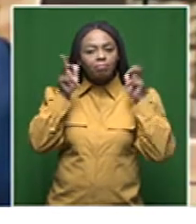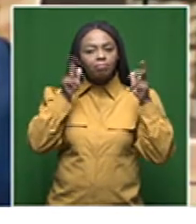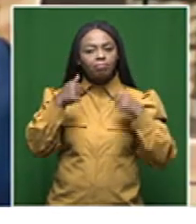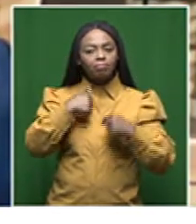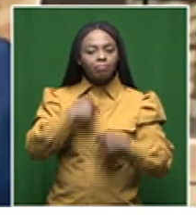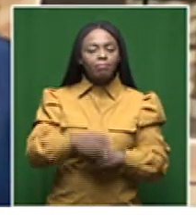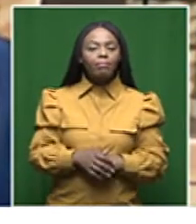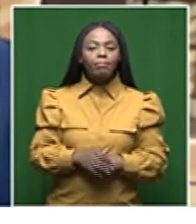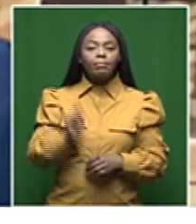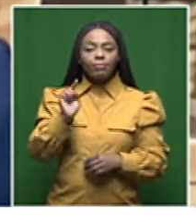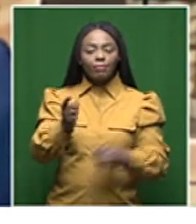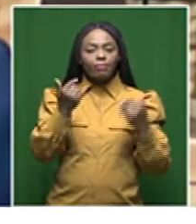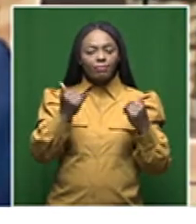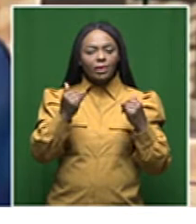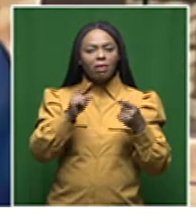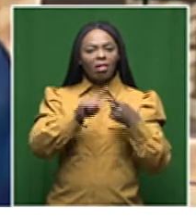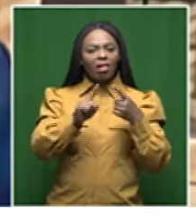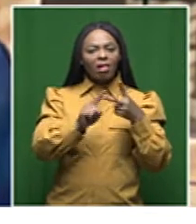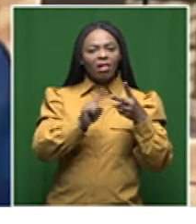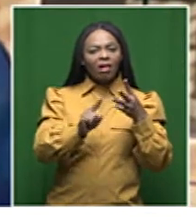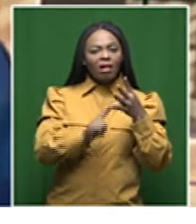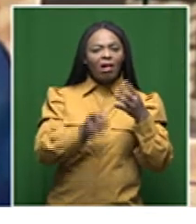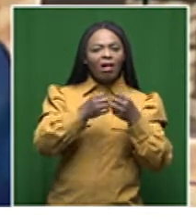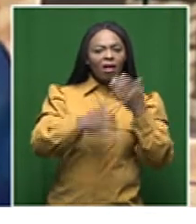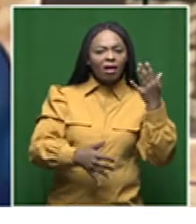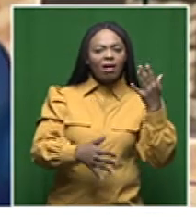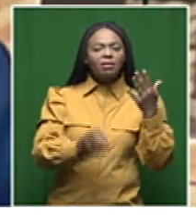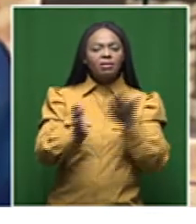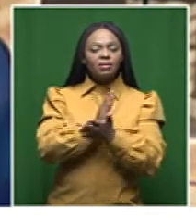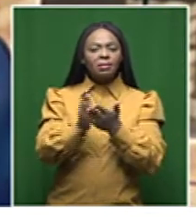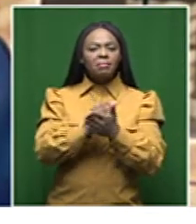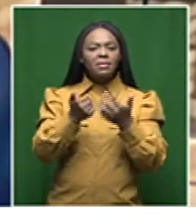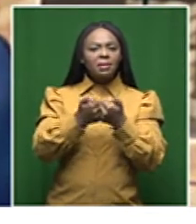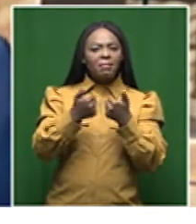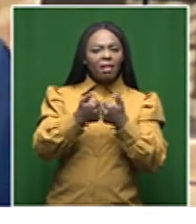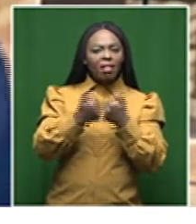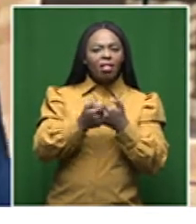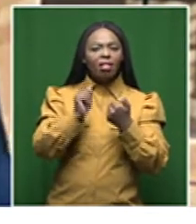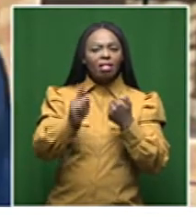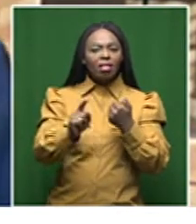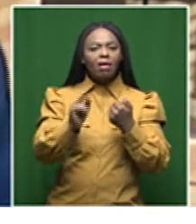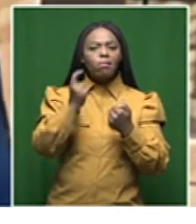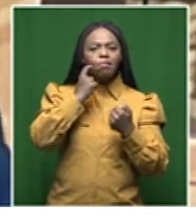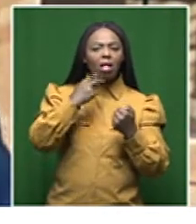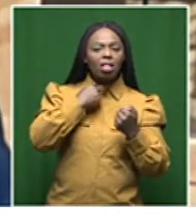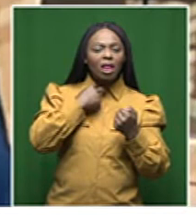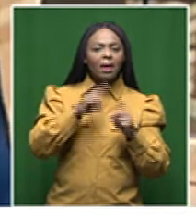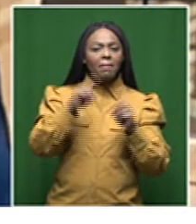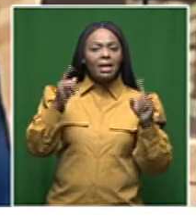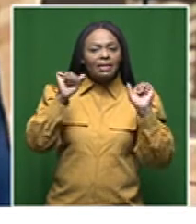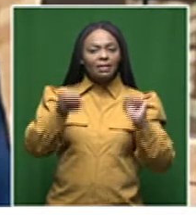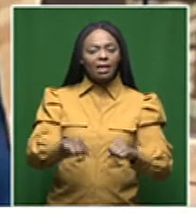you've already highlighted many of the problems that couples faces. But I must emphasize that,